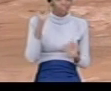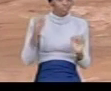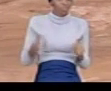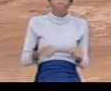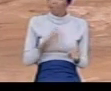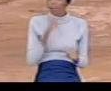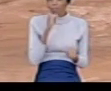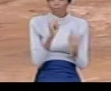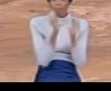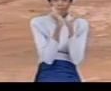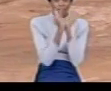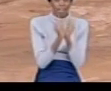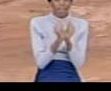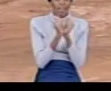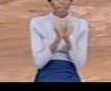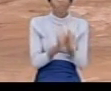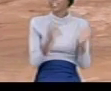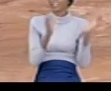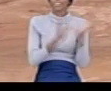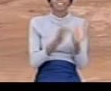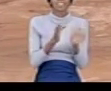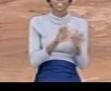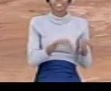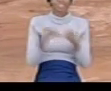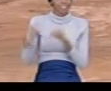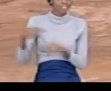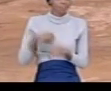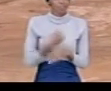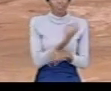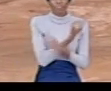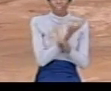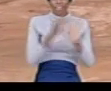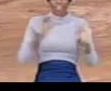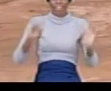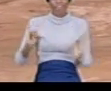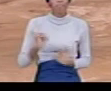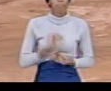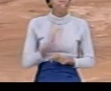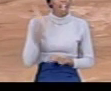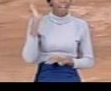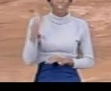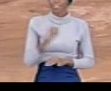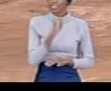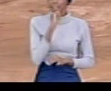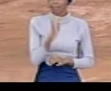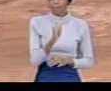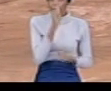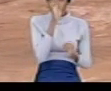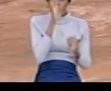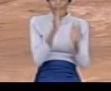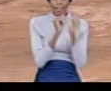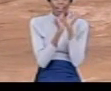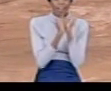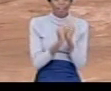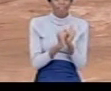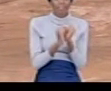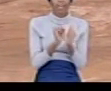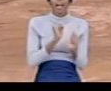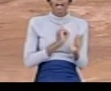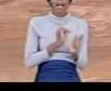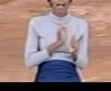And I shall not be bound. Jesus set me free. I cannot be